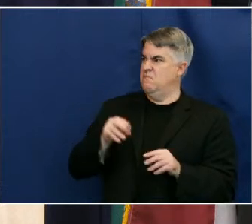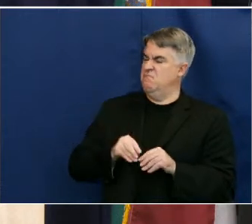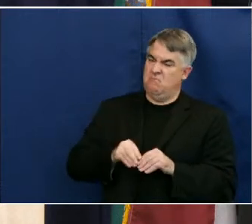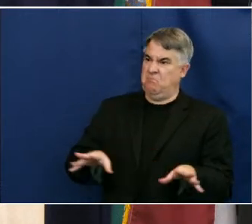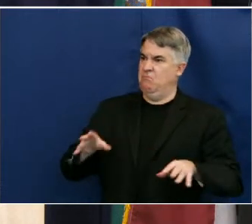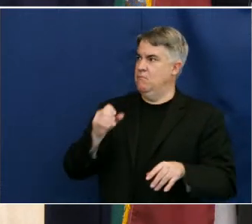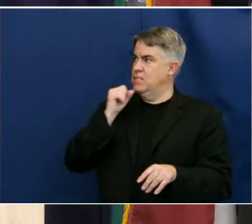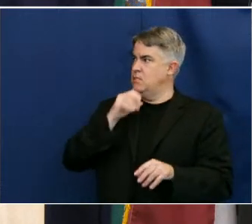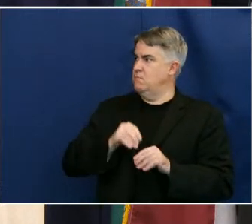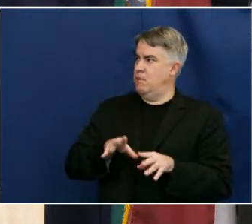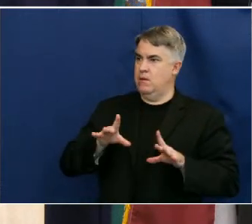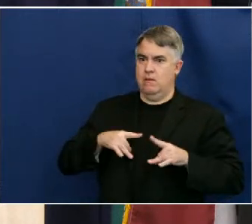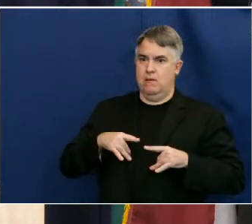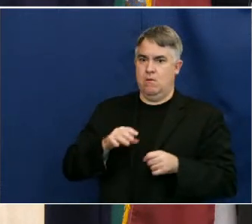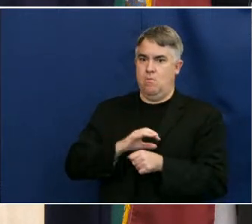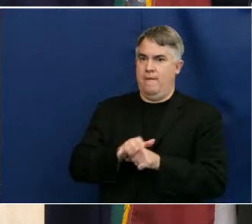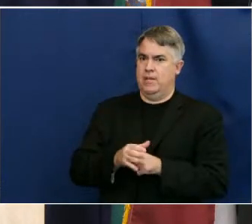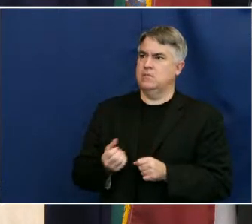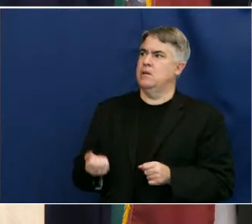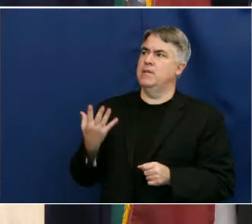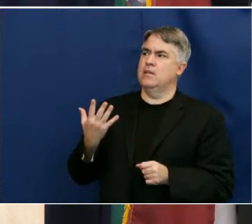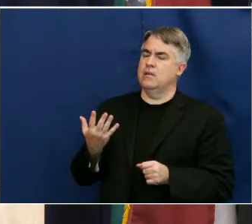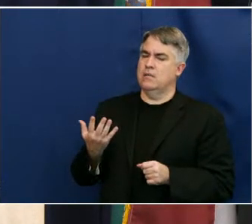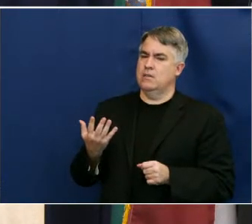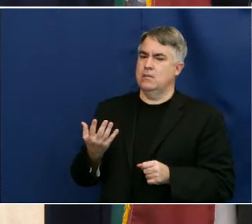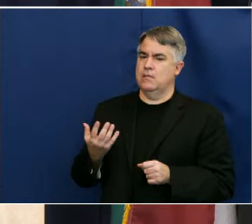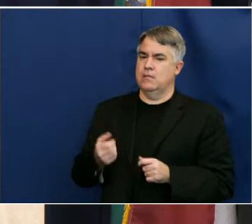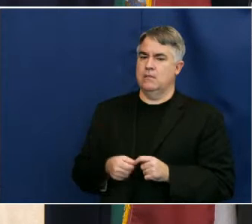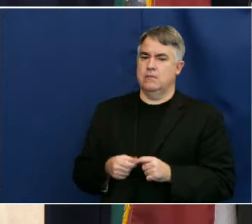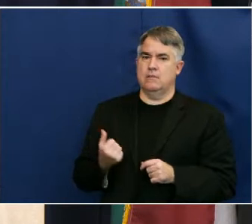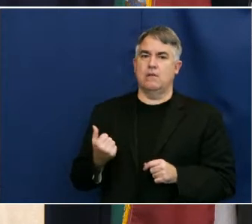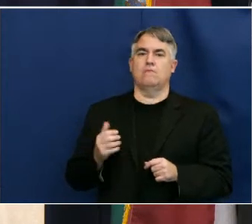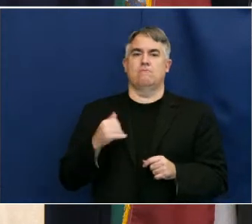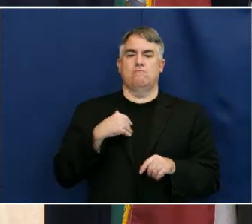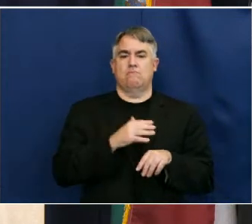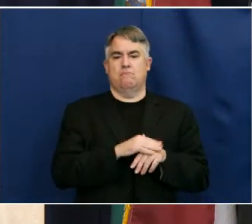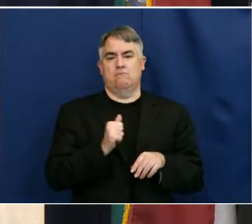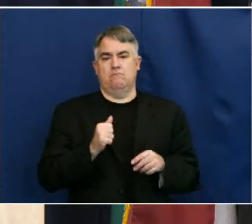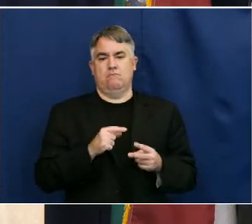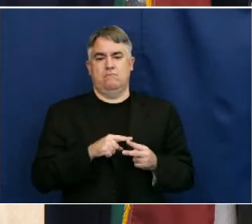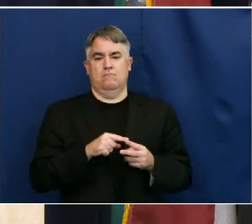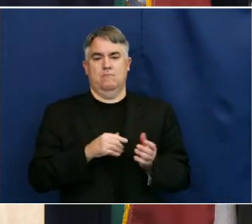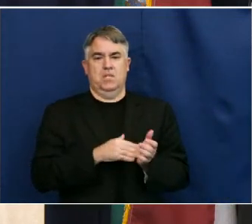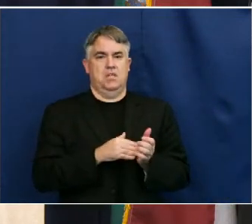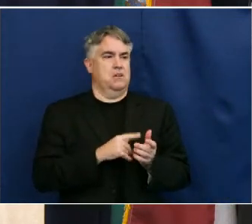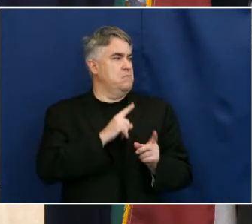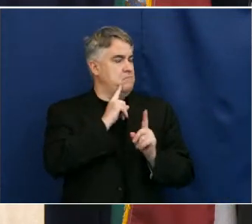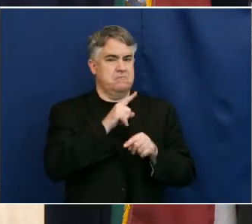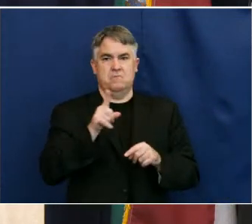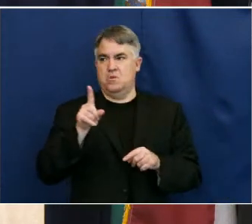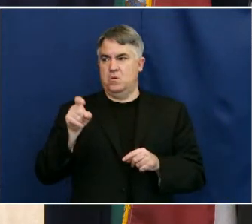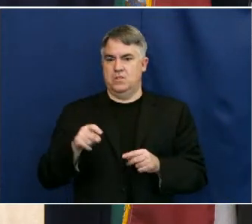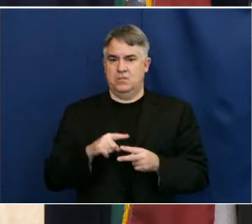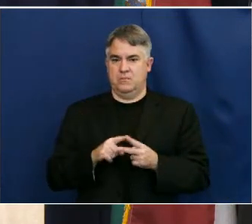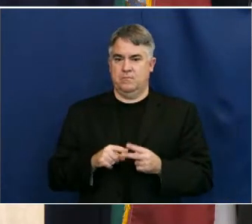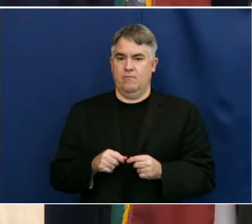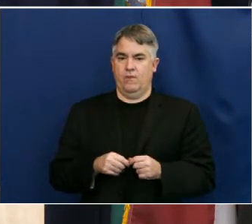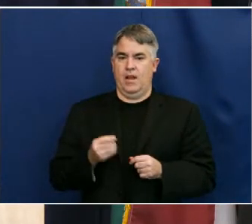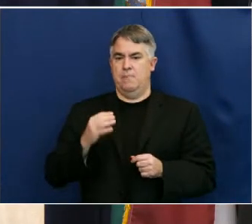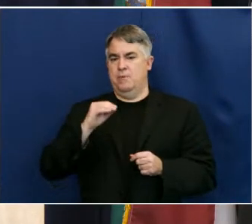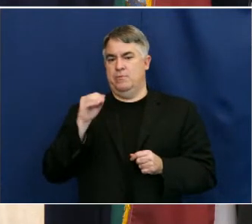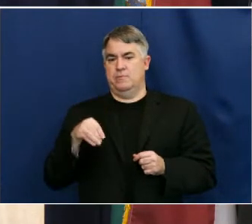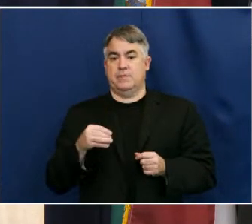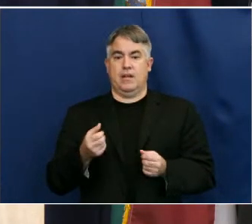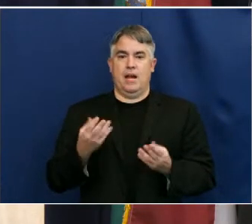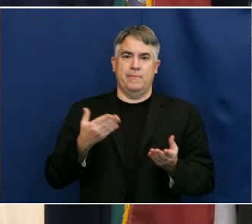have either Dr. Wooten or Dr. McDonald give you an update on what we're seeing in terms of percentage of cases being hospitalized, along with